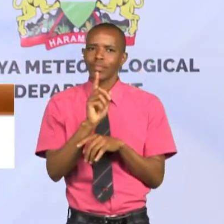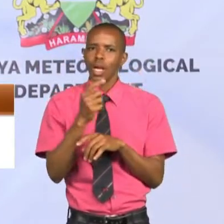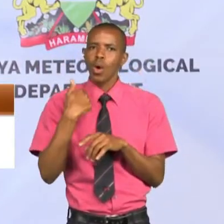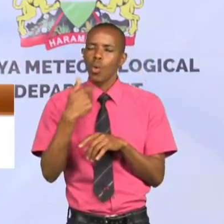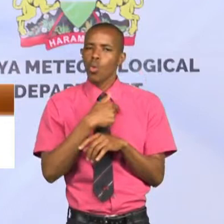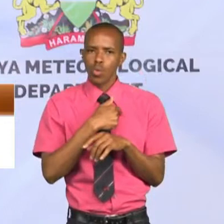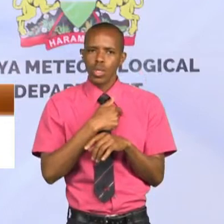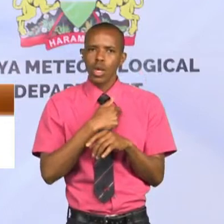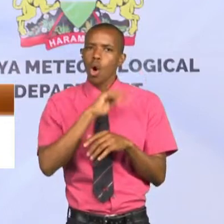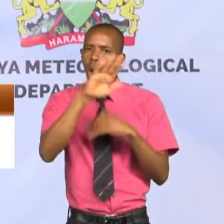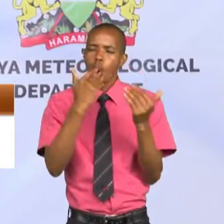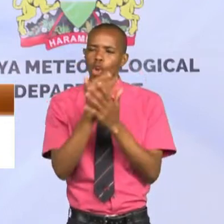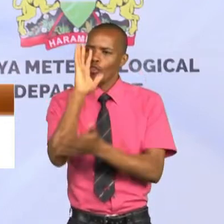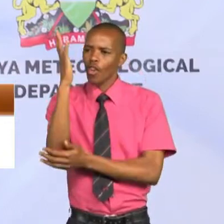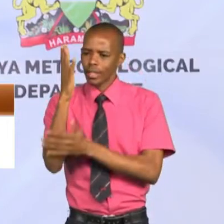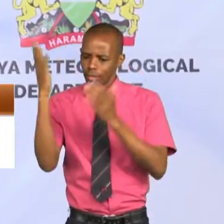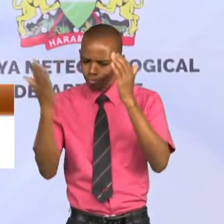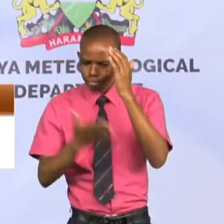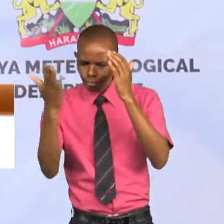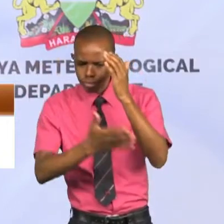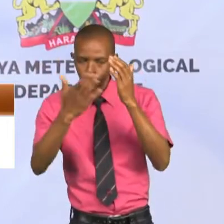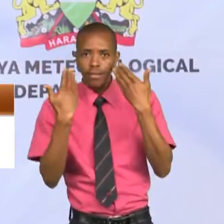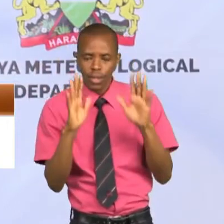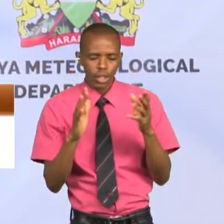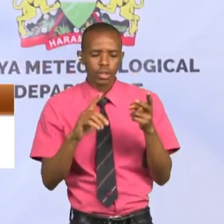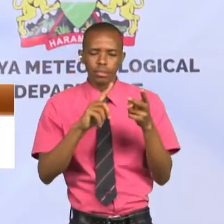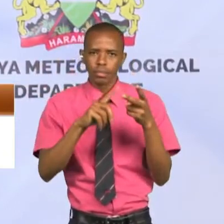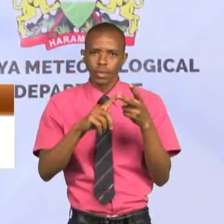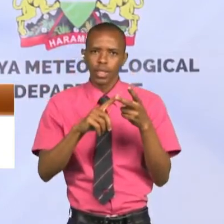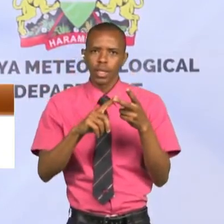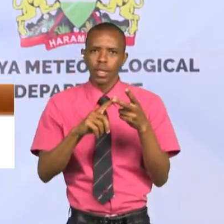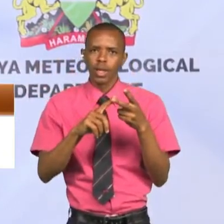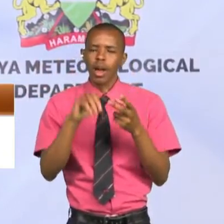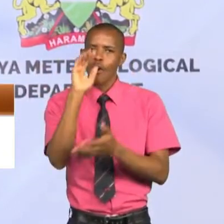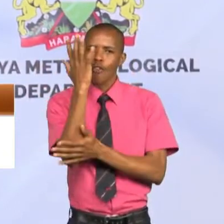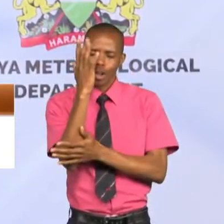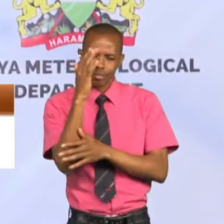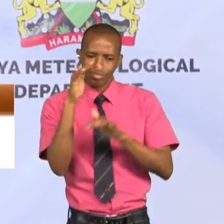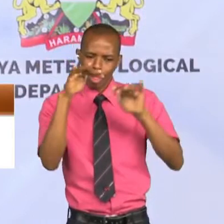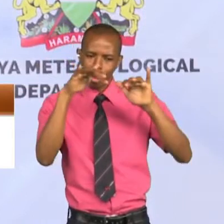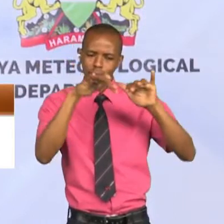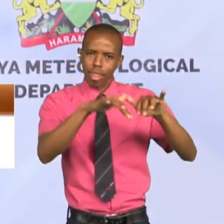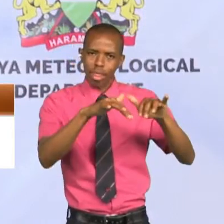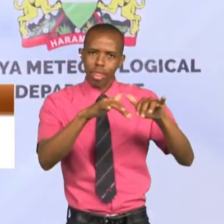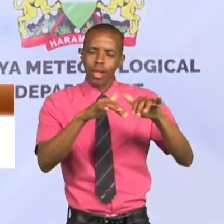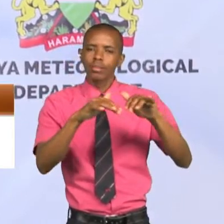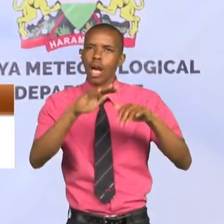cleared off forest. We have cleared off forest from escarpments,